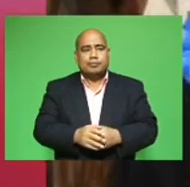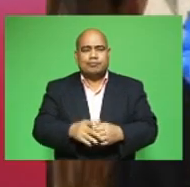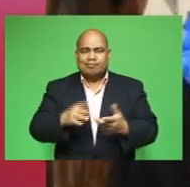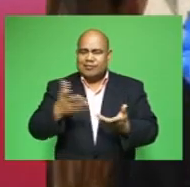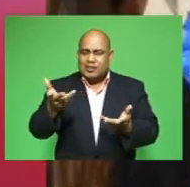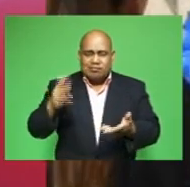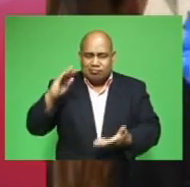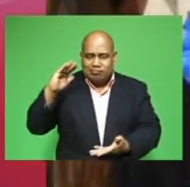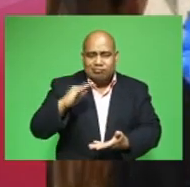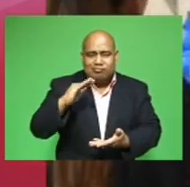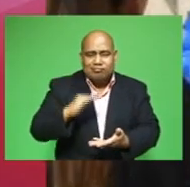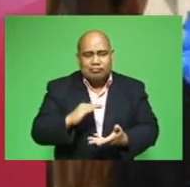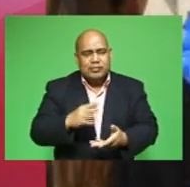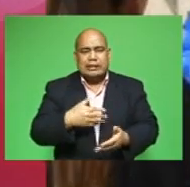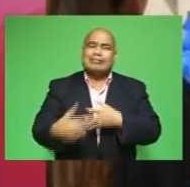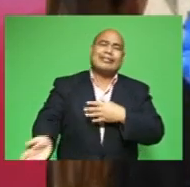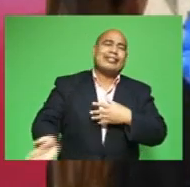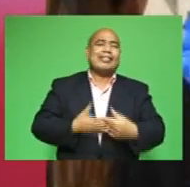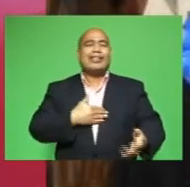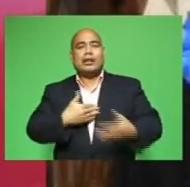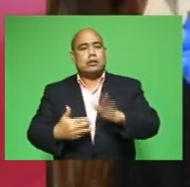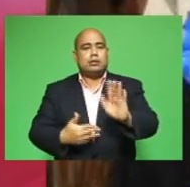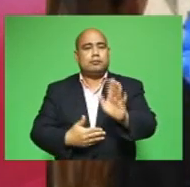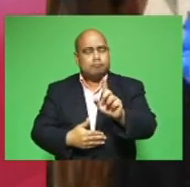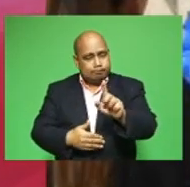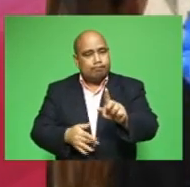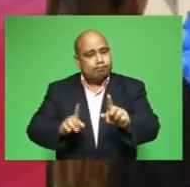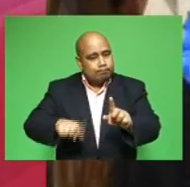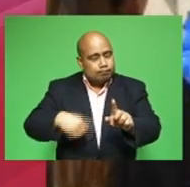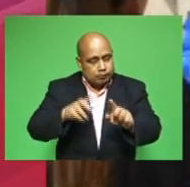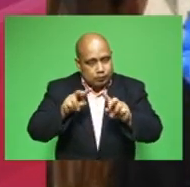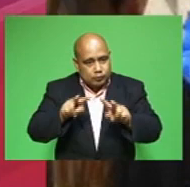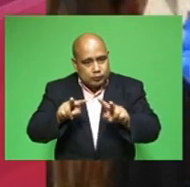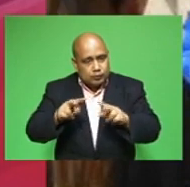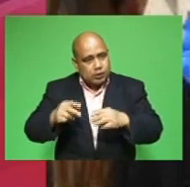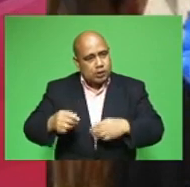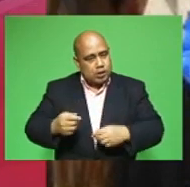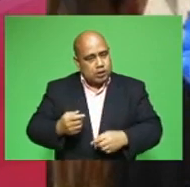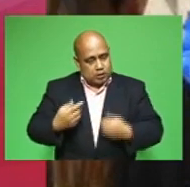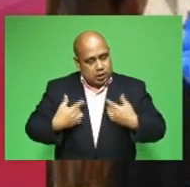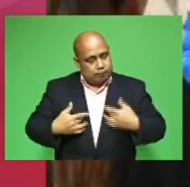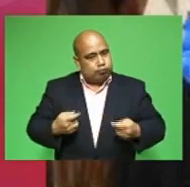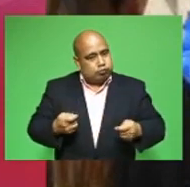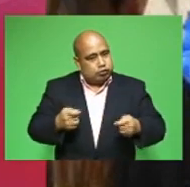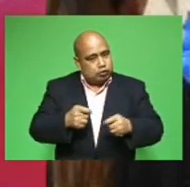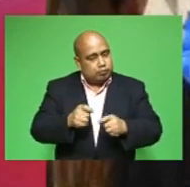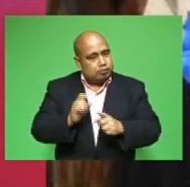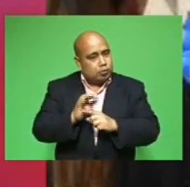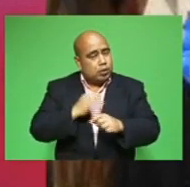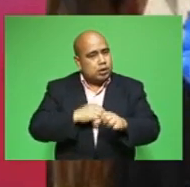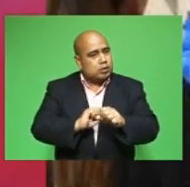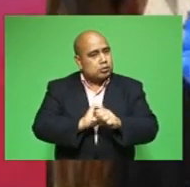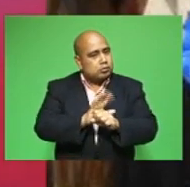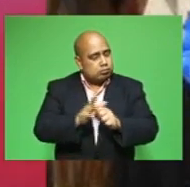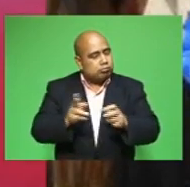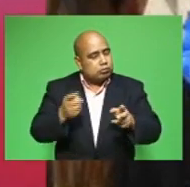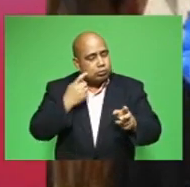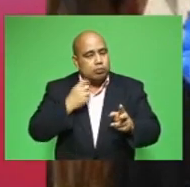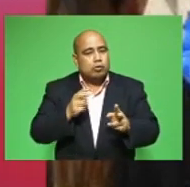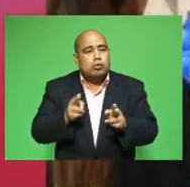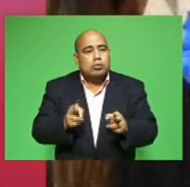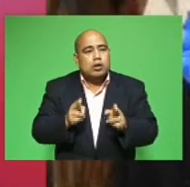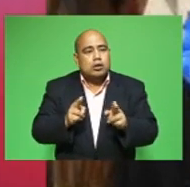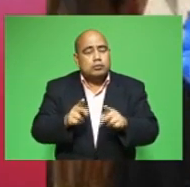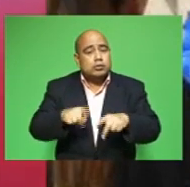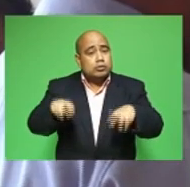the behavioral change, which is the new normal, and I think that's the more important topic at the moment, is that we all have to work